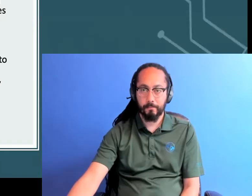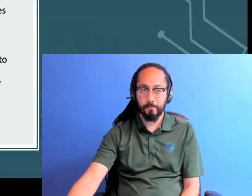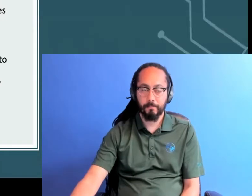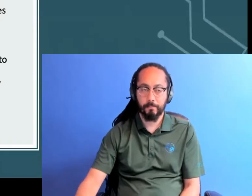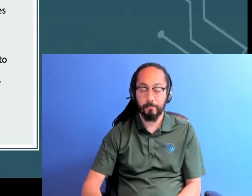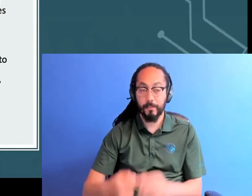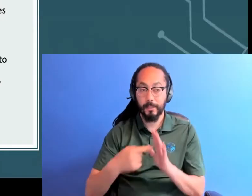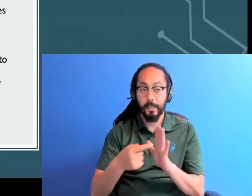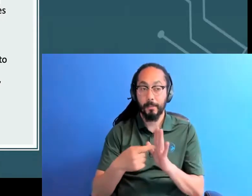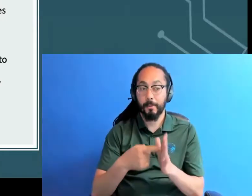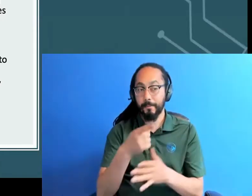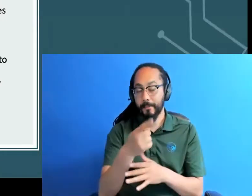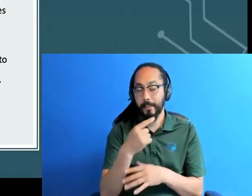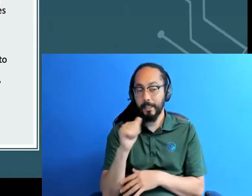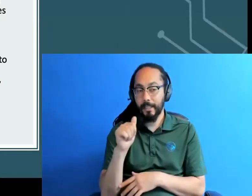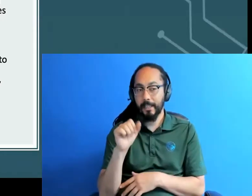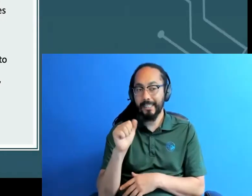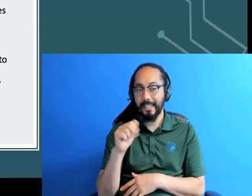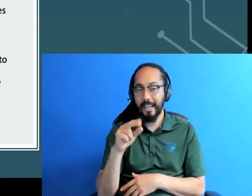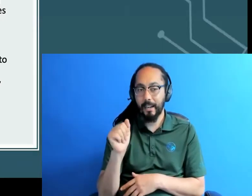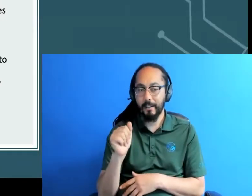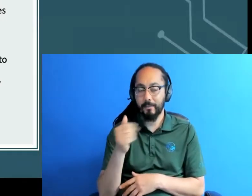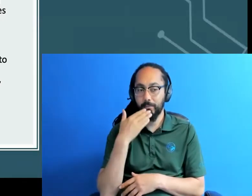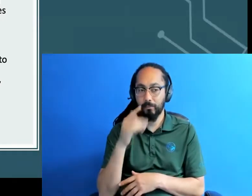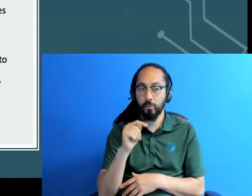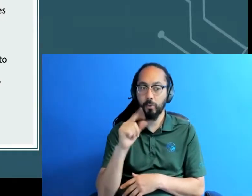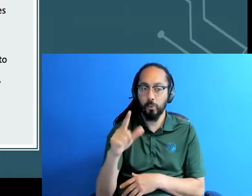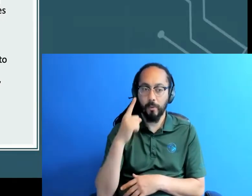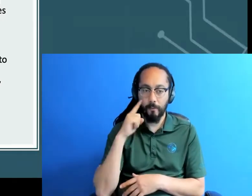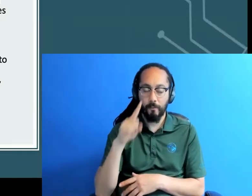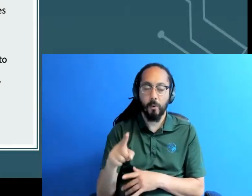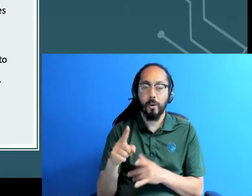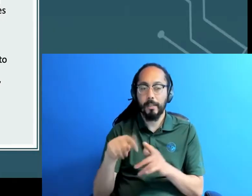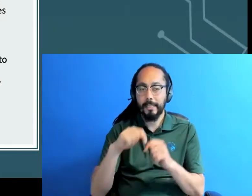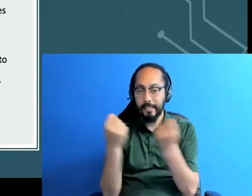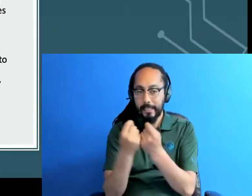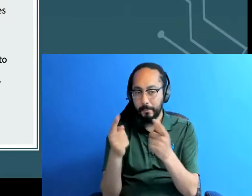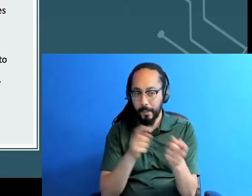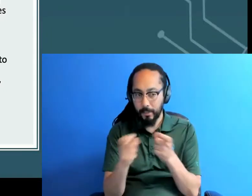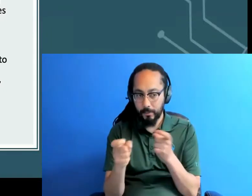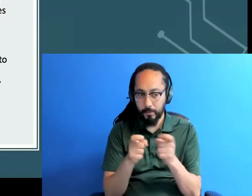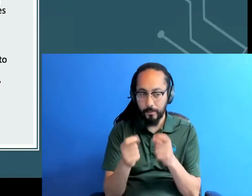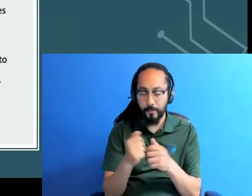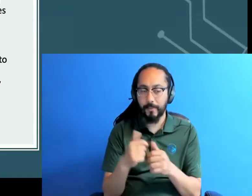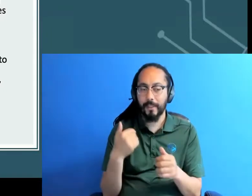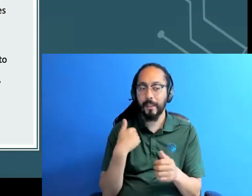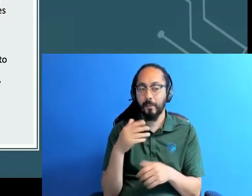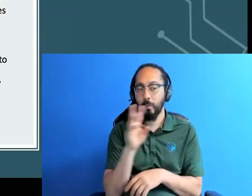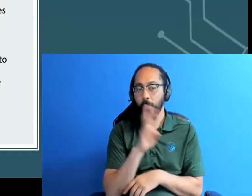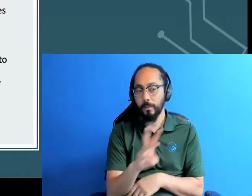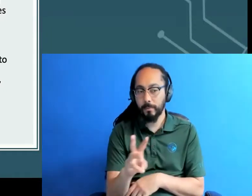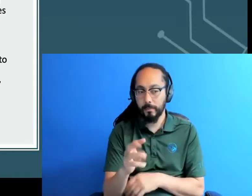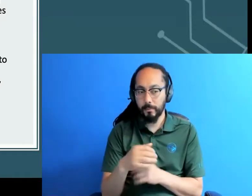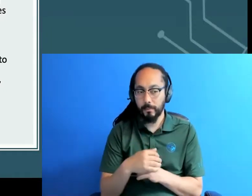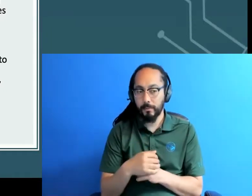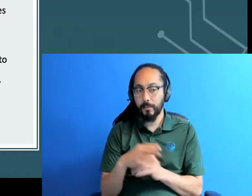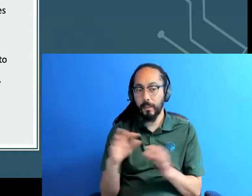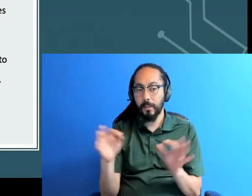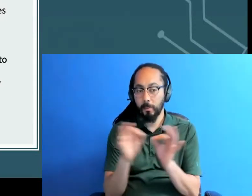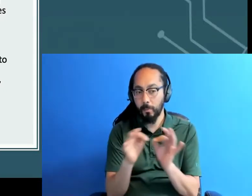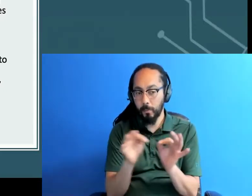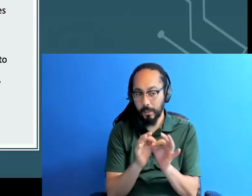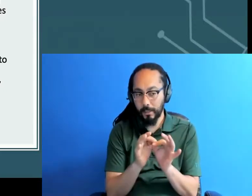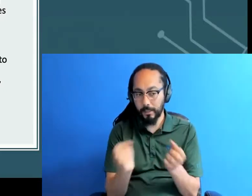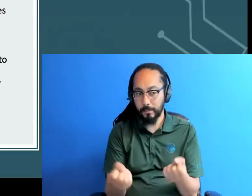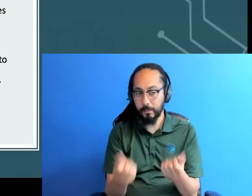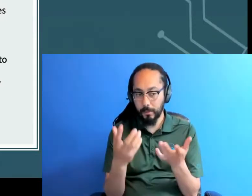for communications management, team management. There's the link. There are the different price points and